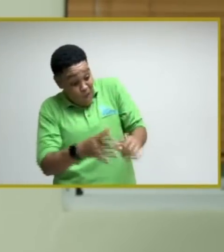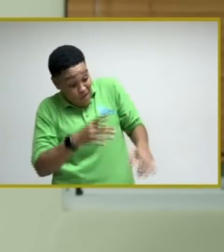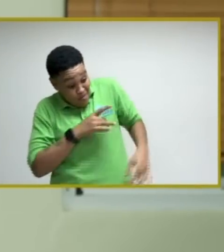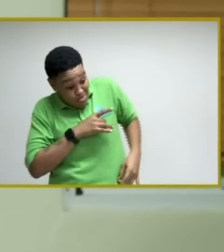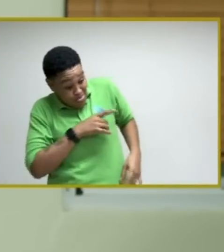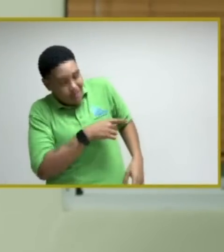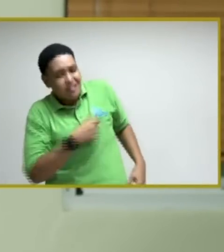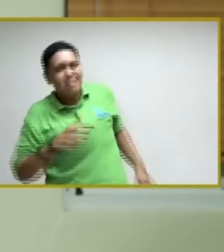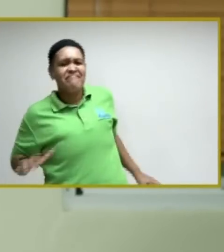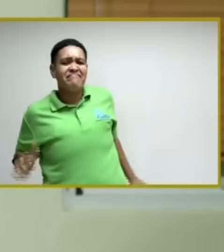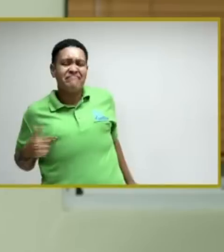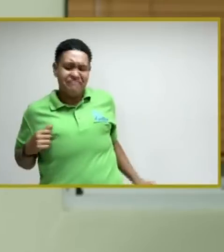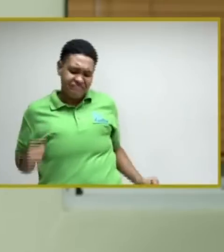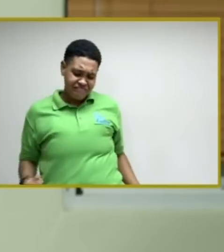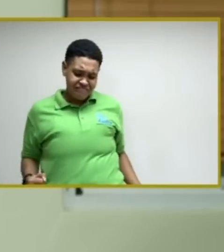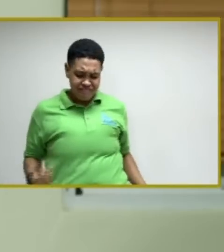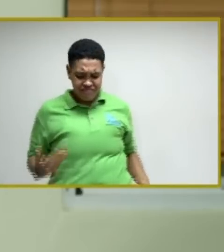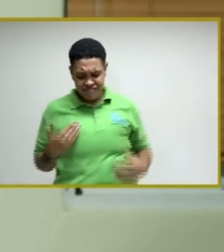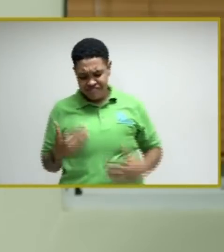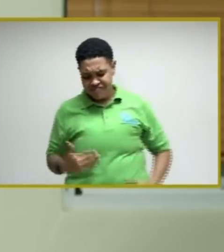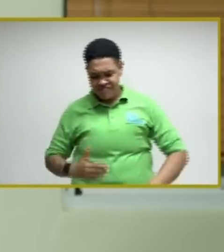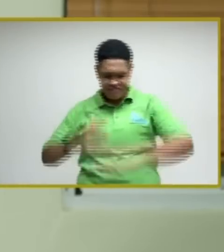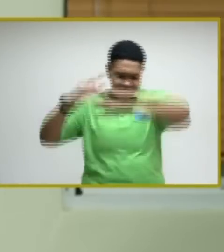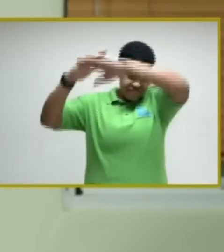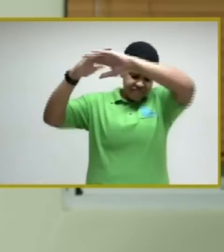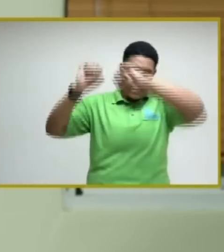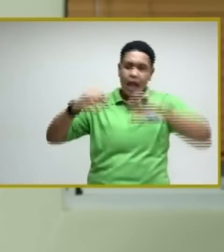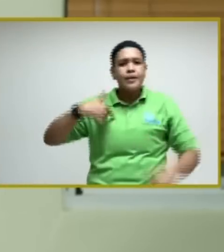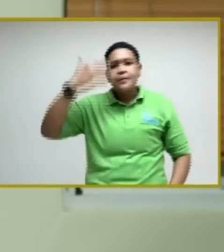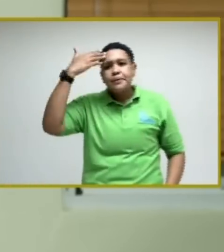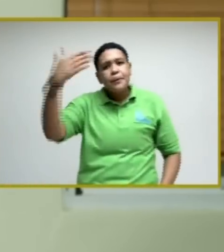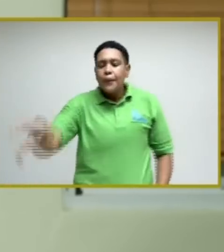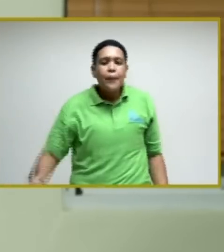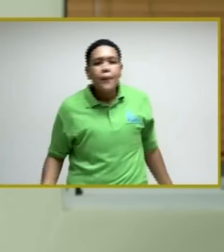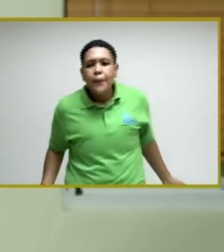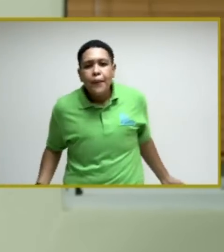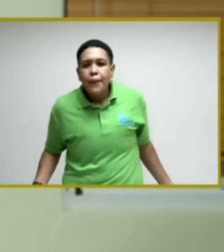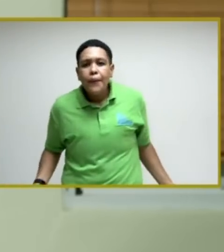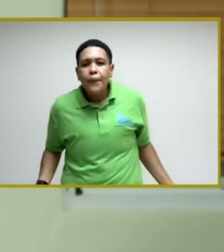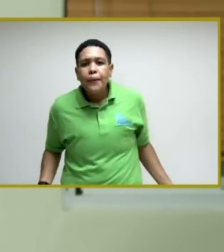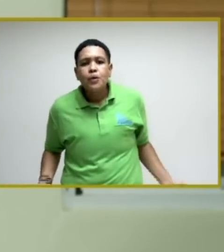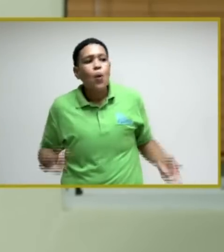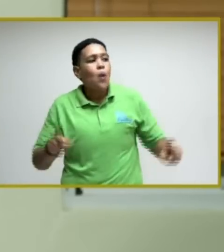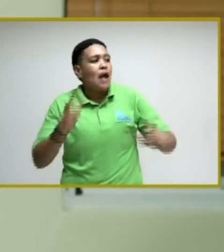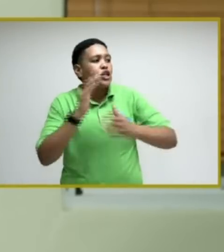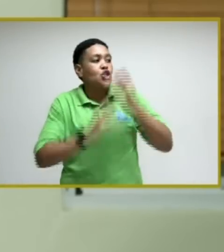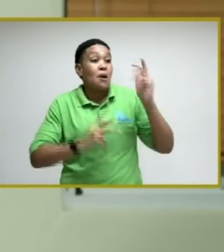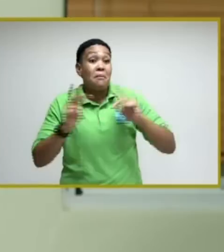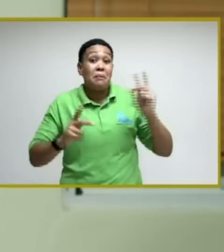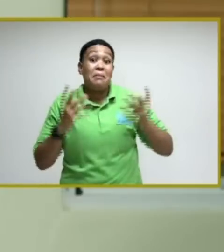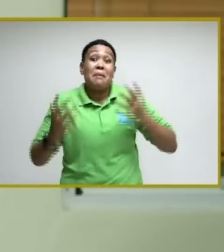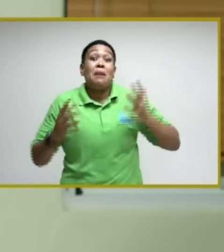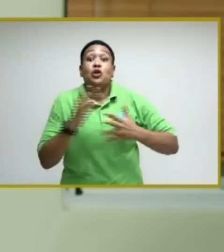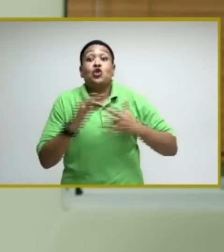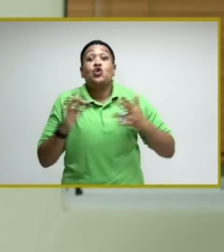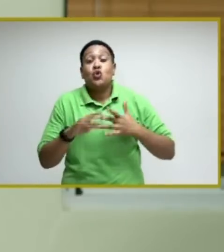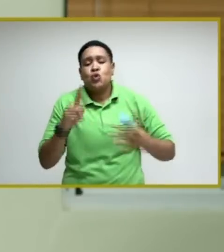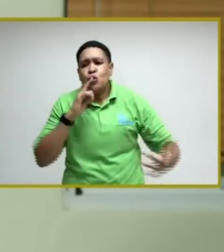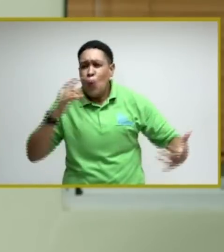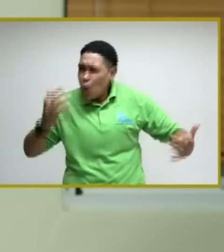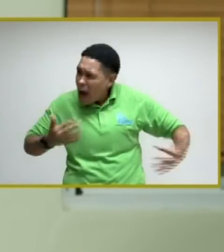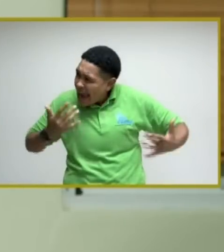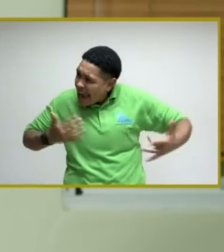a 6-month immunity. And so while it is that some persons may choose to